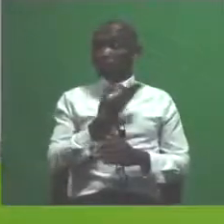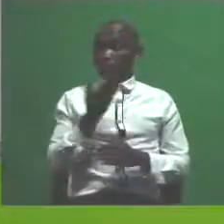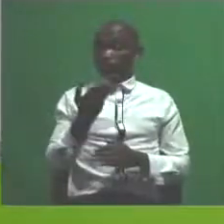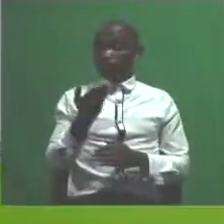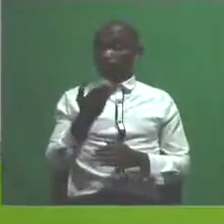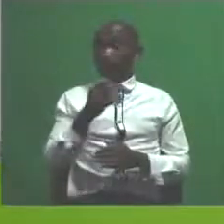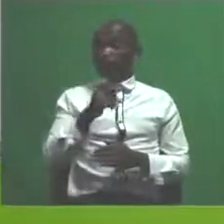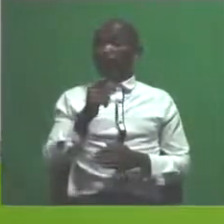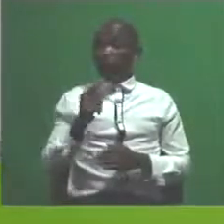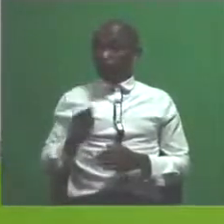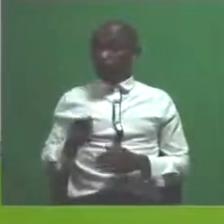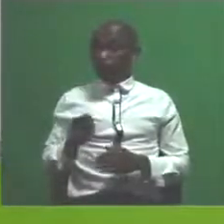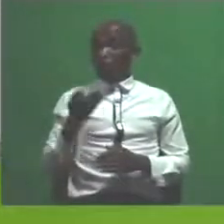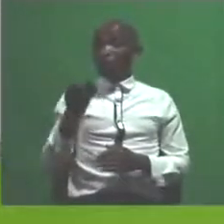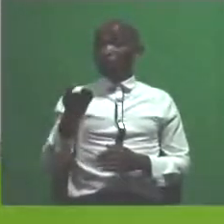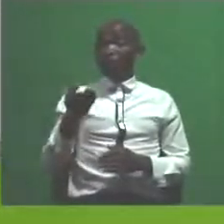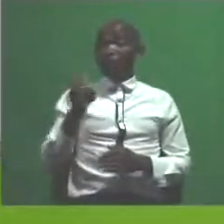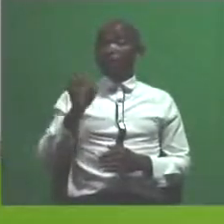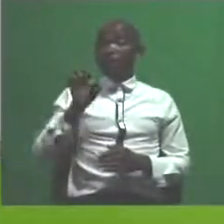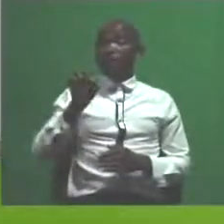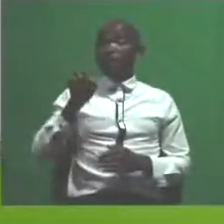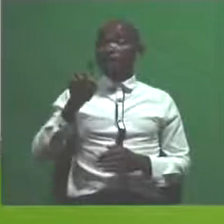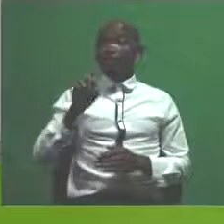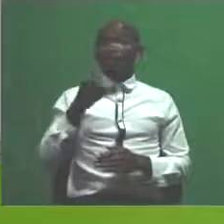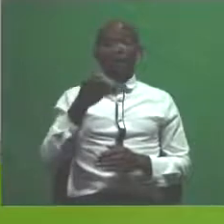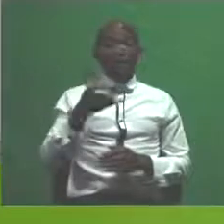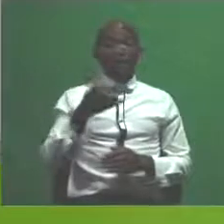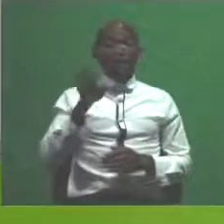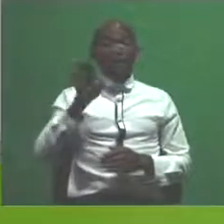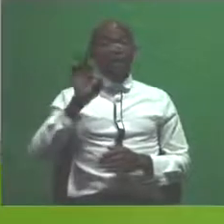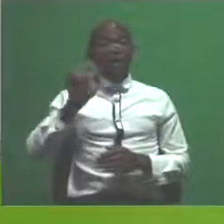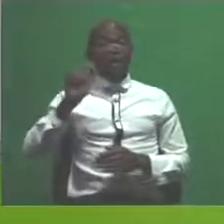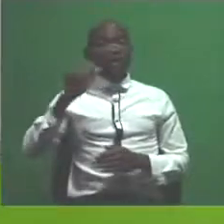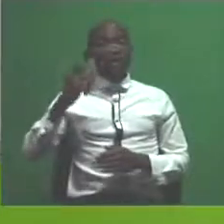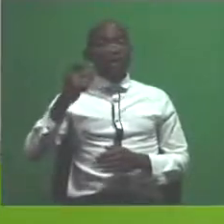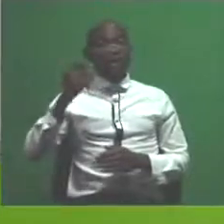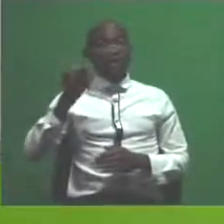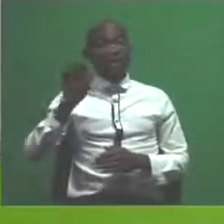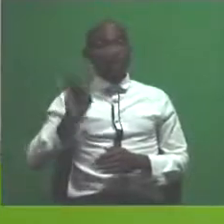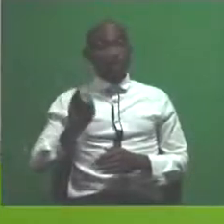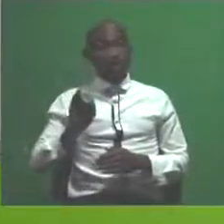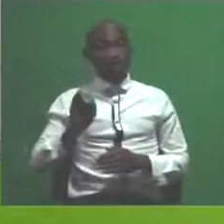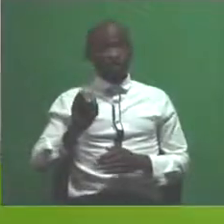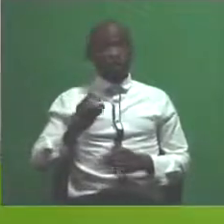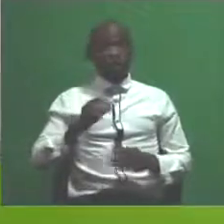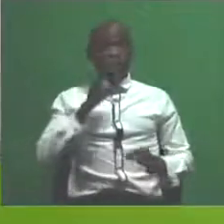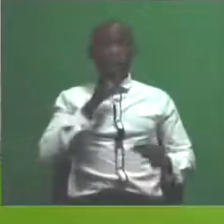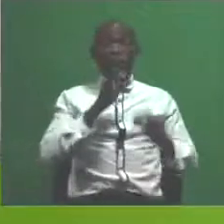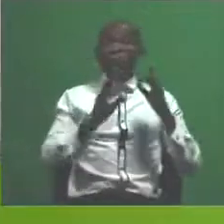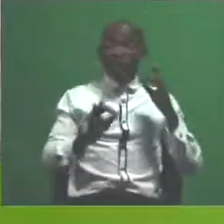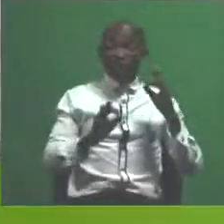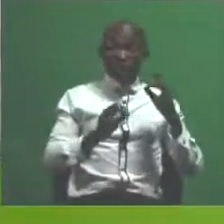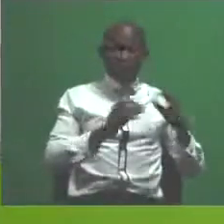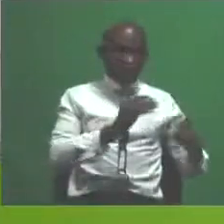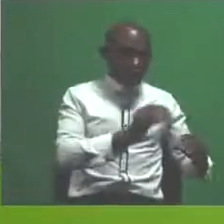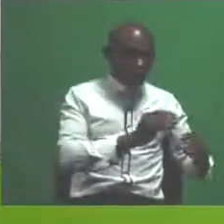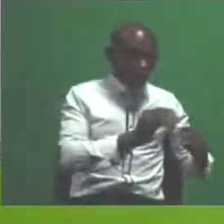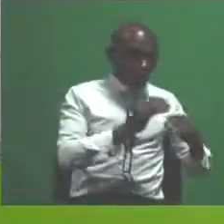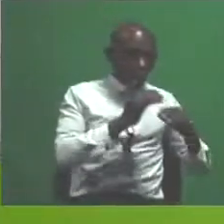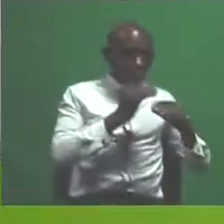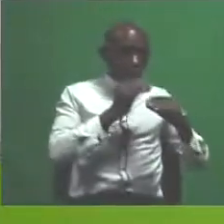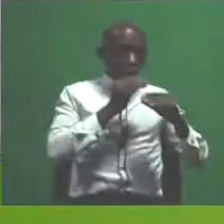endothermic reaction, this is the reaction in which heat is absorbed from